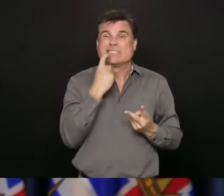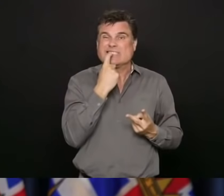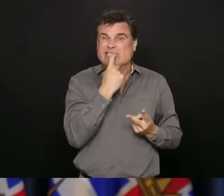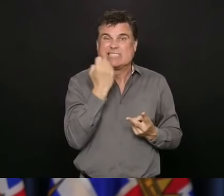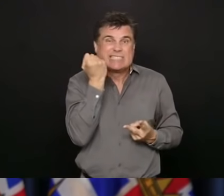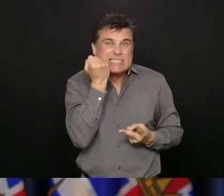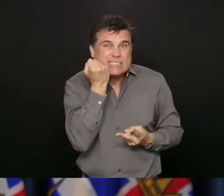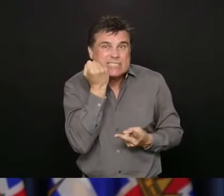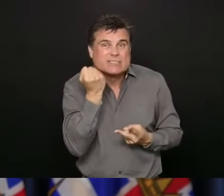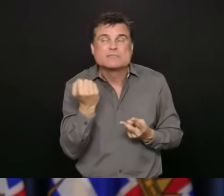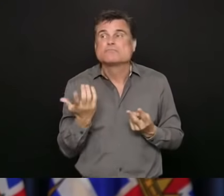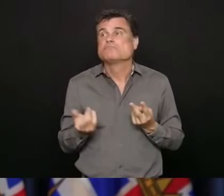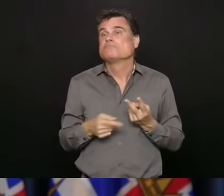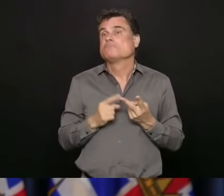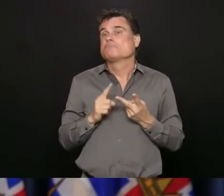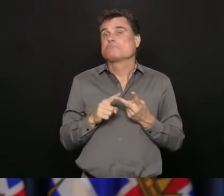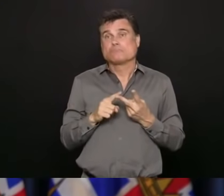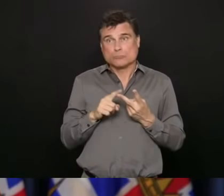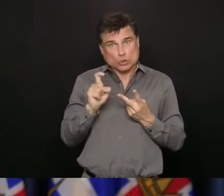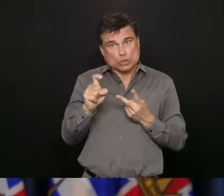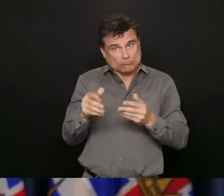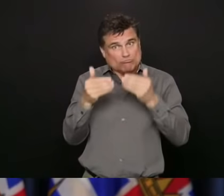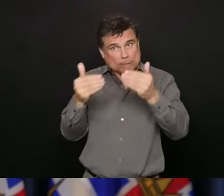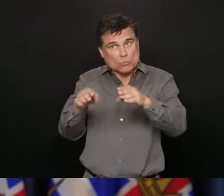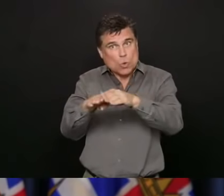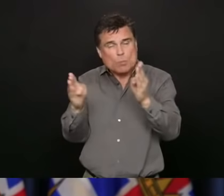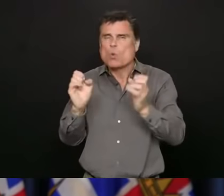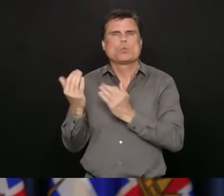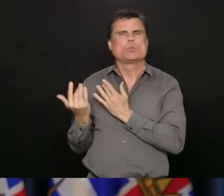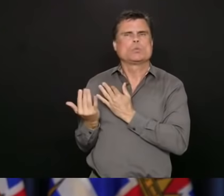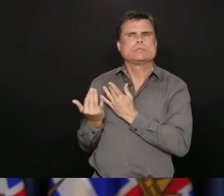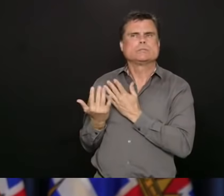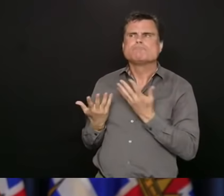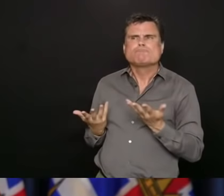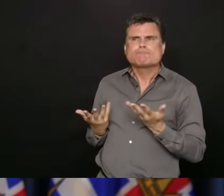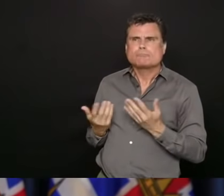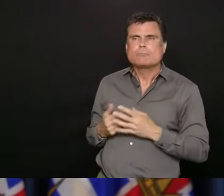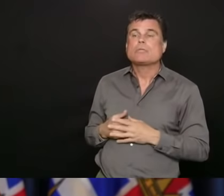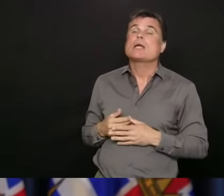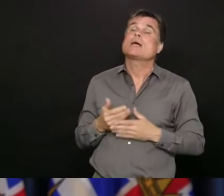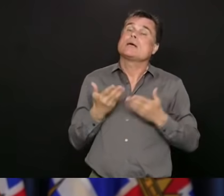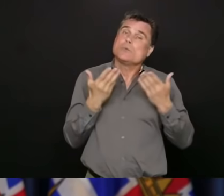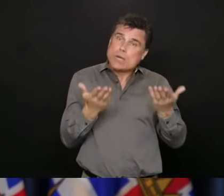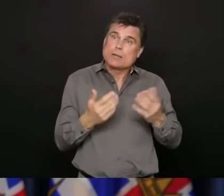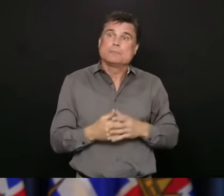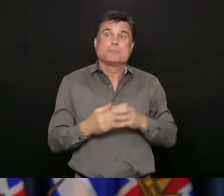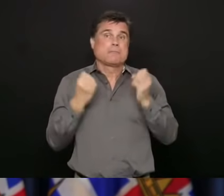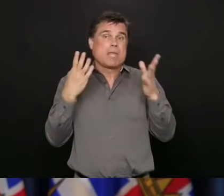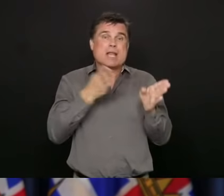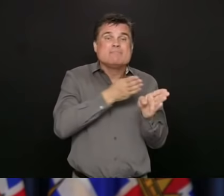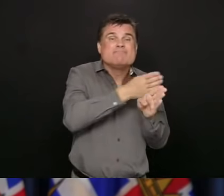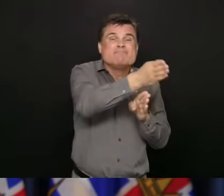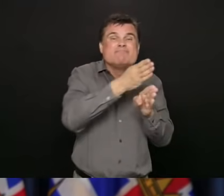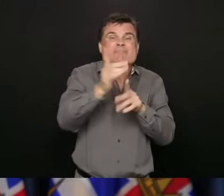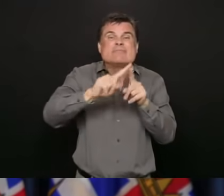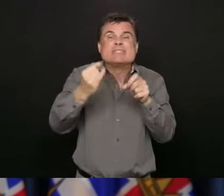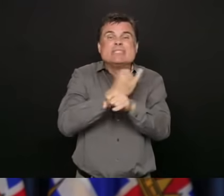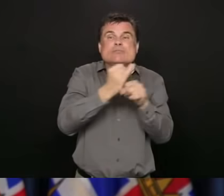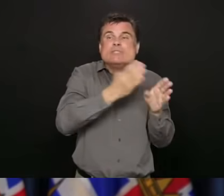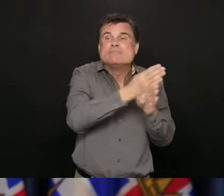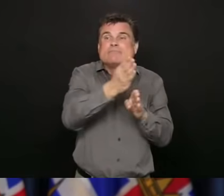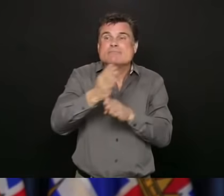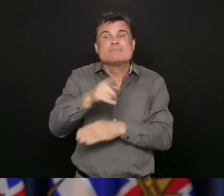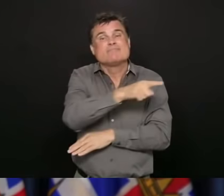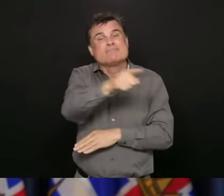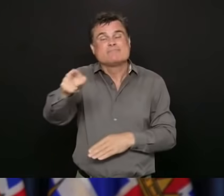that closed down without any initiation from the public health office. I think of golf courses, for example. Dr. Henry at